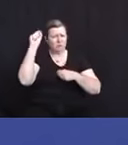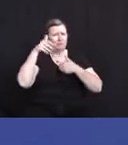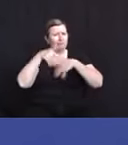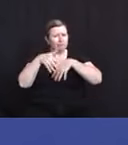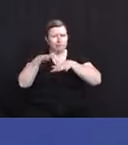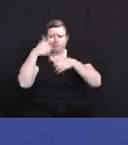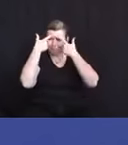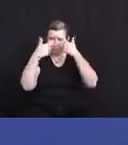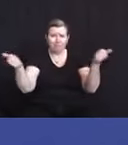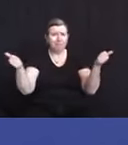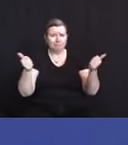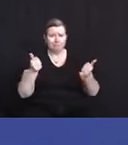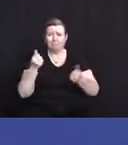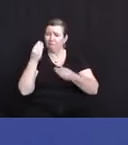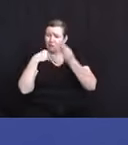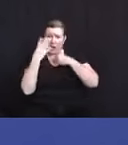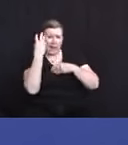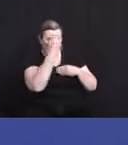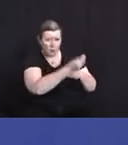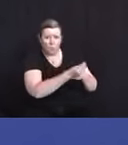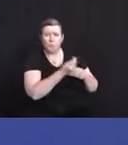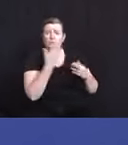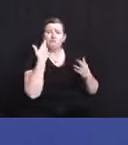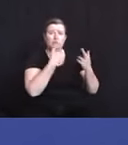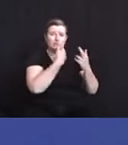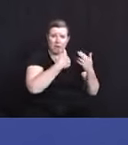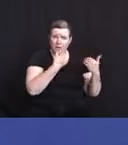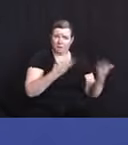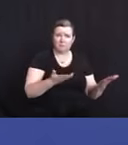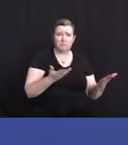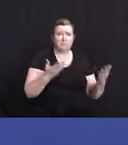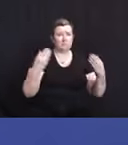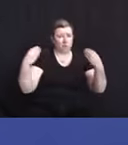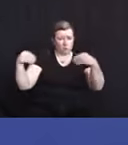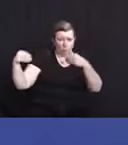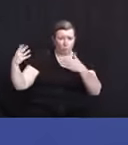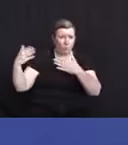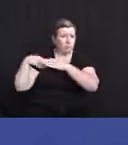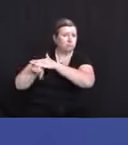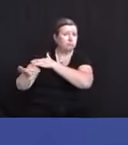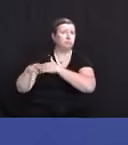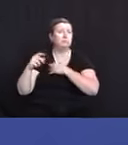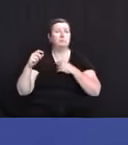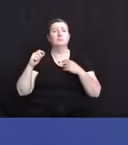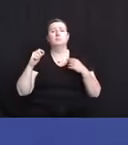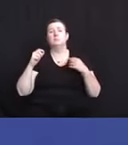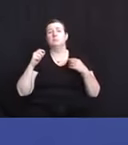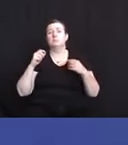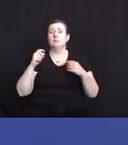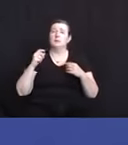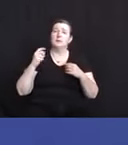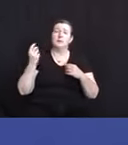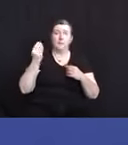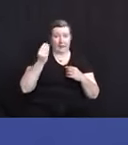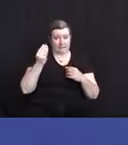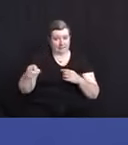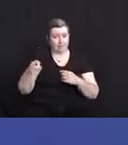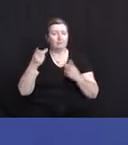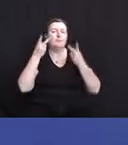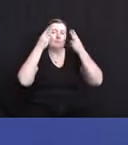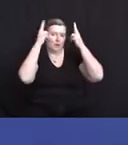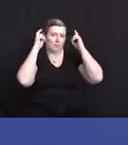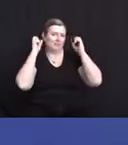outdoors, going to your favorite retail shop, dropping your kids off in daycare. By the way, don't forget Monday you'll be able to cut your hair and get your hair